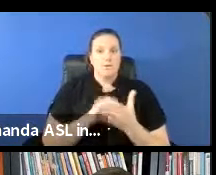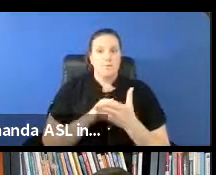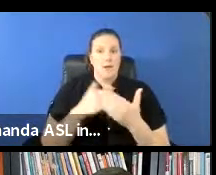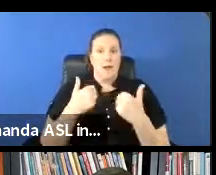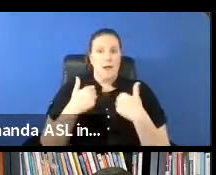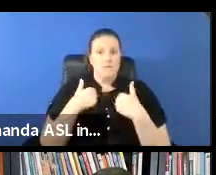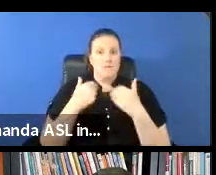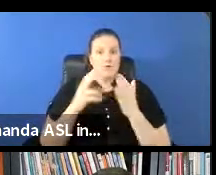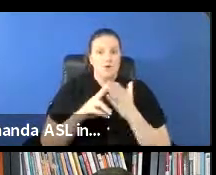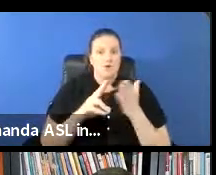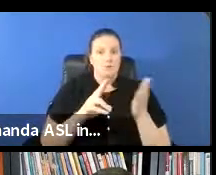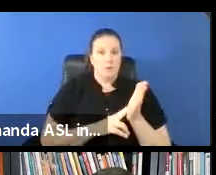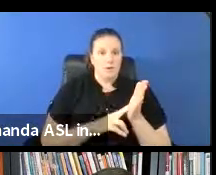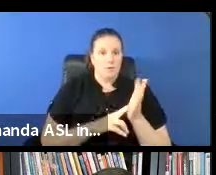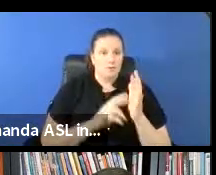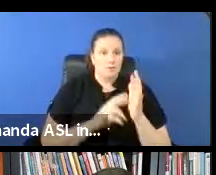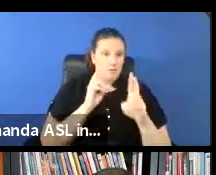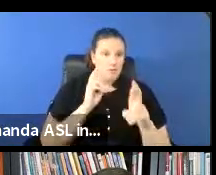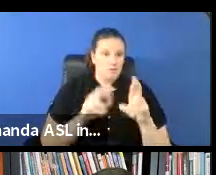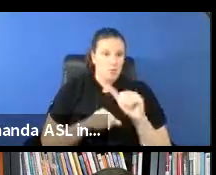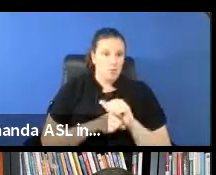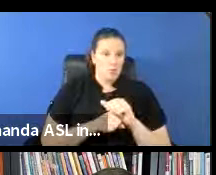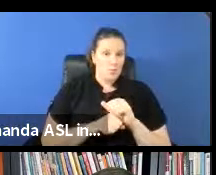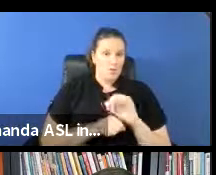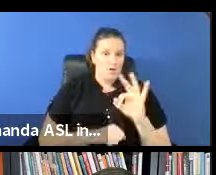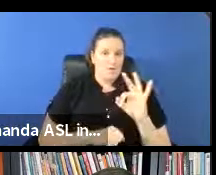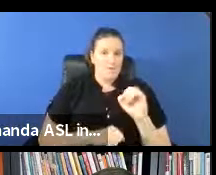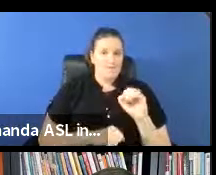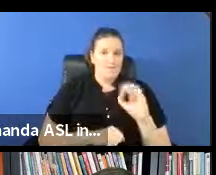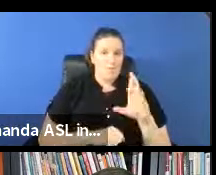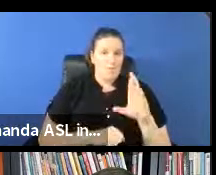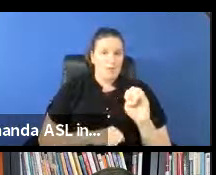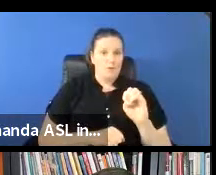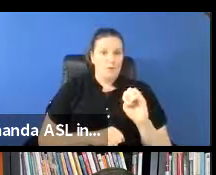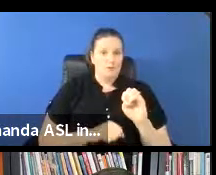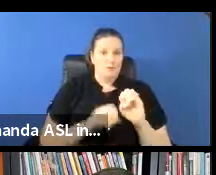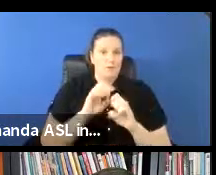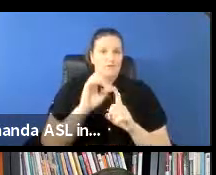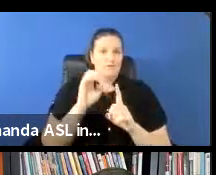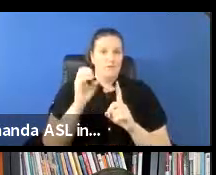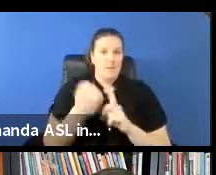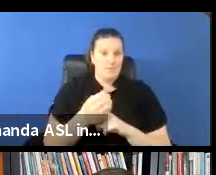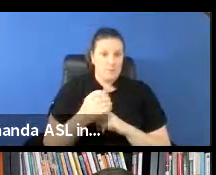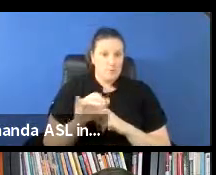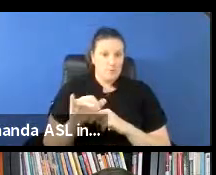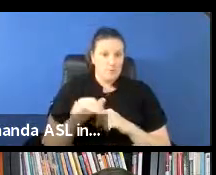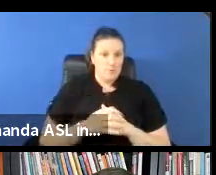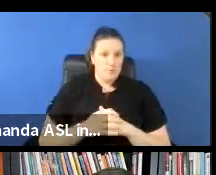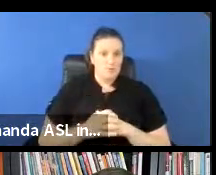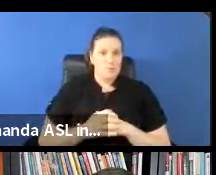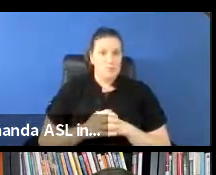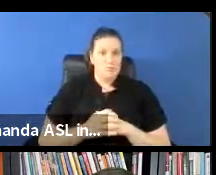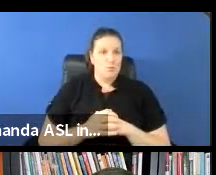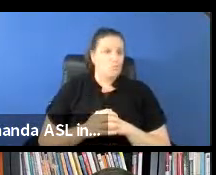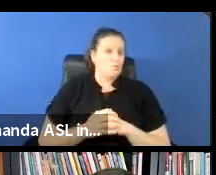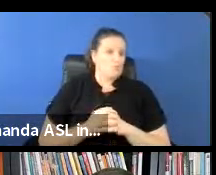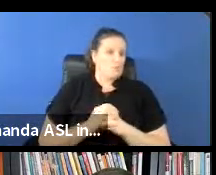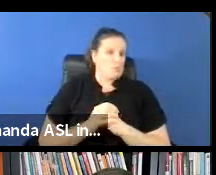are respectful of their workforce, that are respectful of the environment. So we'll have the